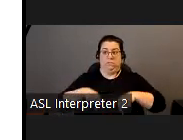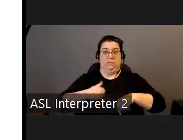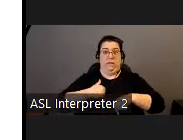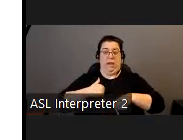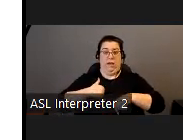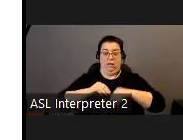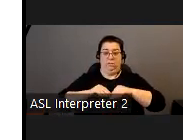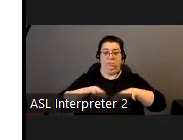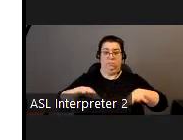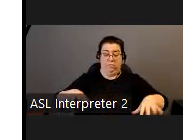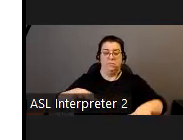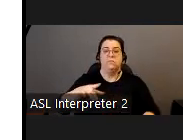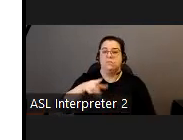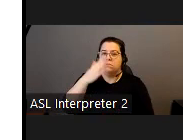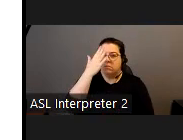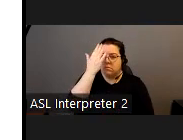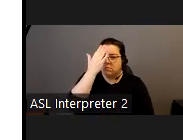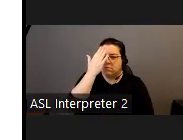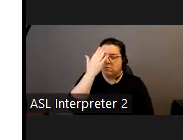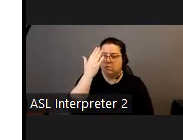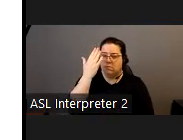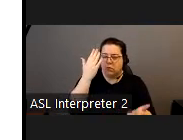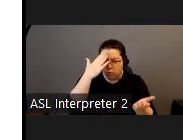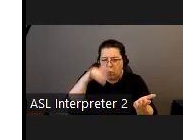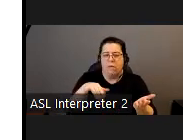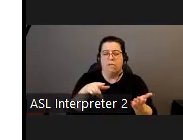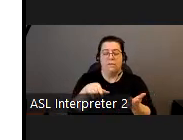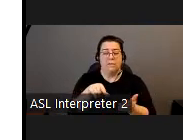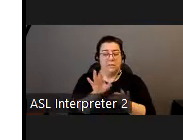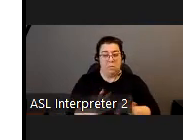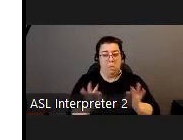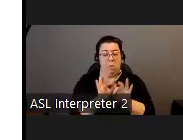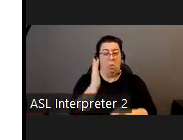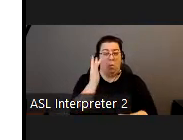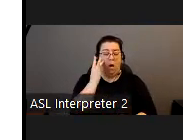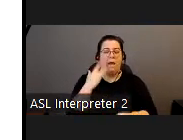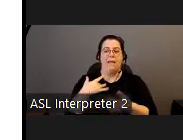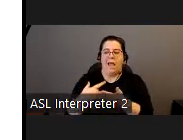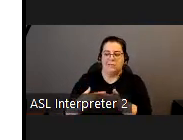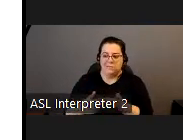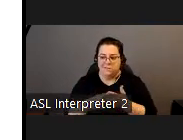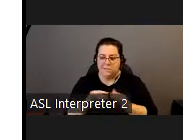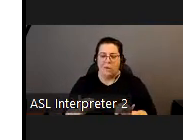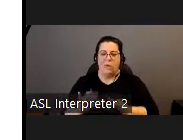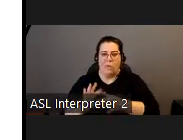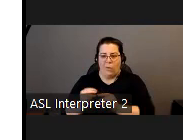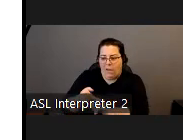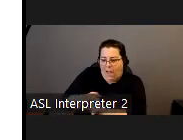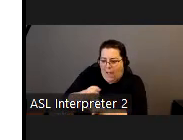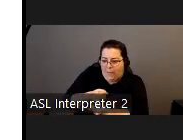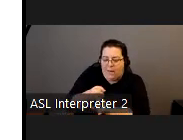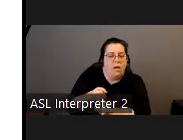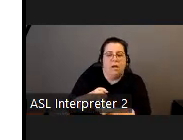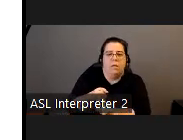this is it lifts it up to the system level so that we're talking about systemic and structural violence in that larger